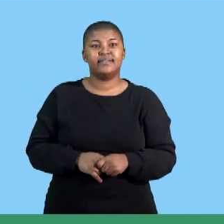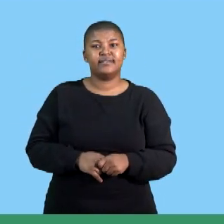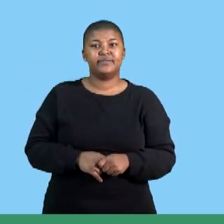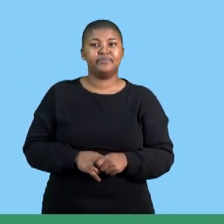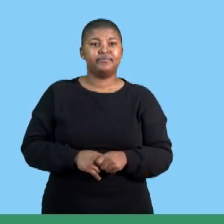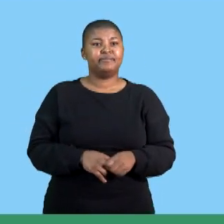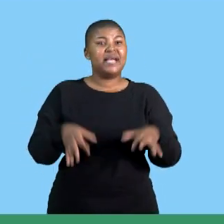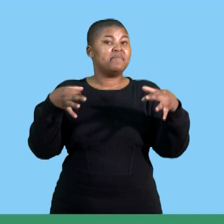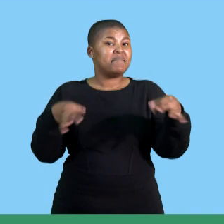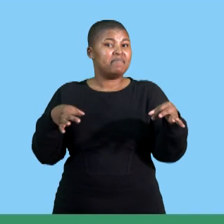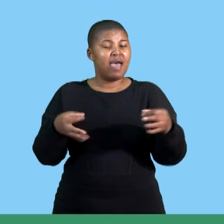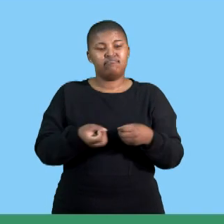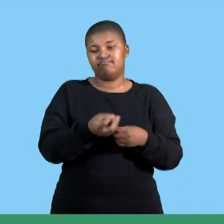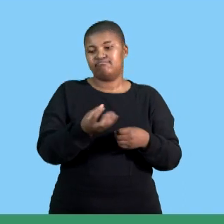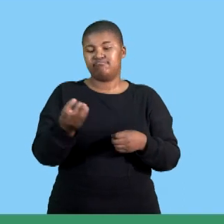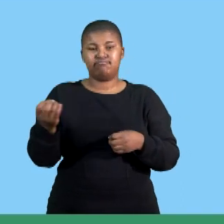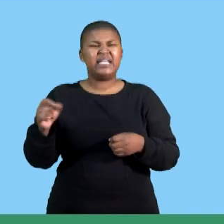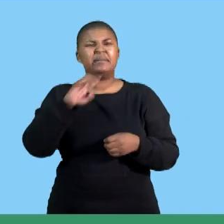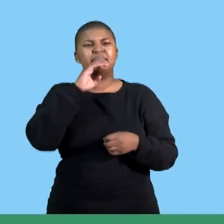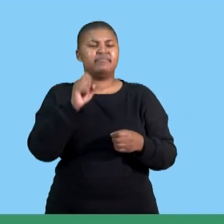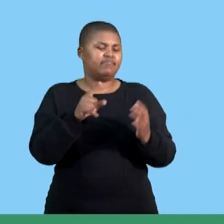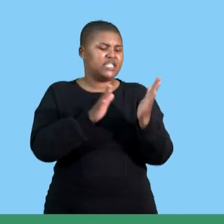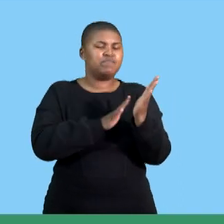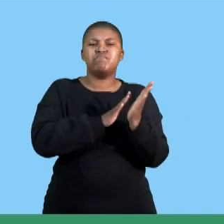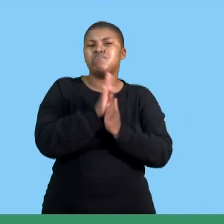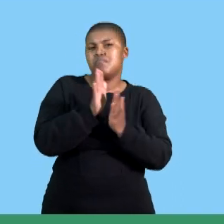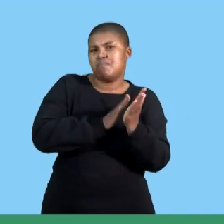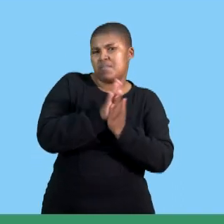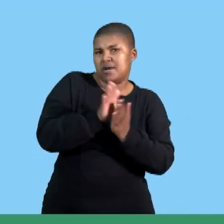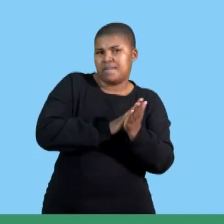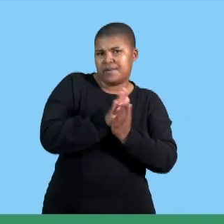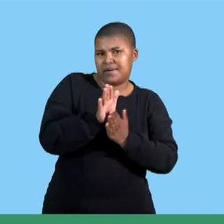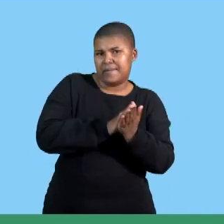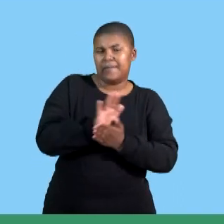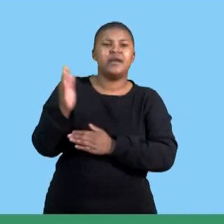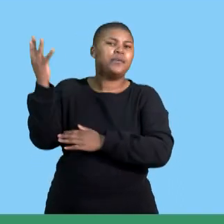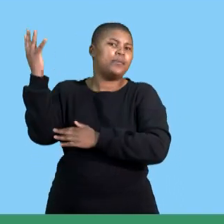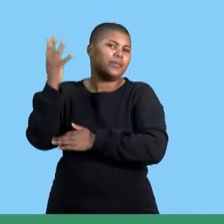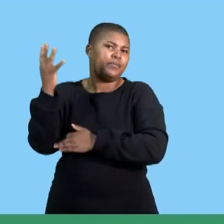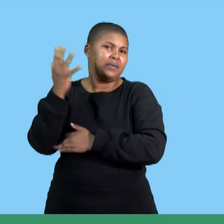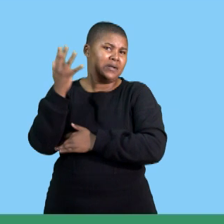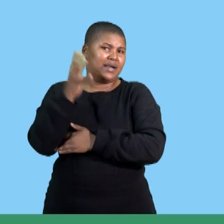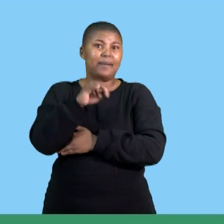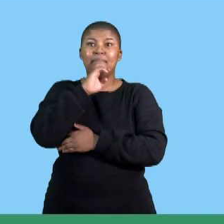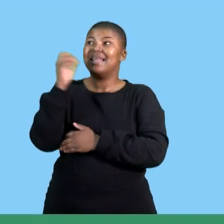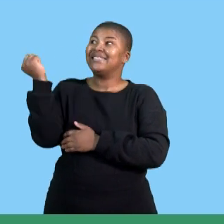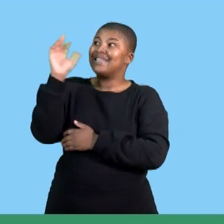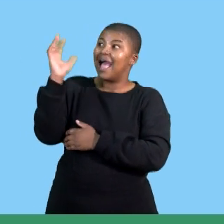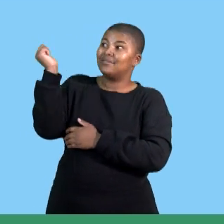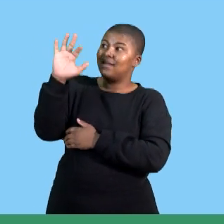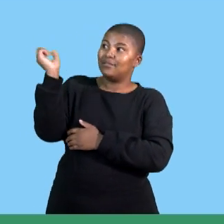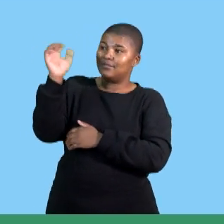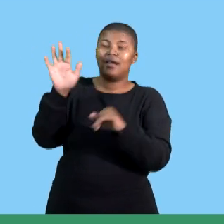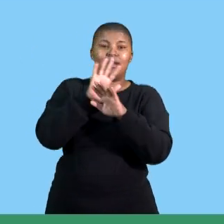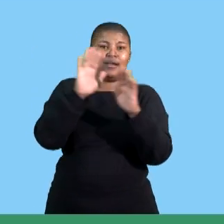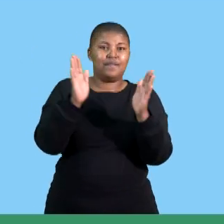we have handouts. Handouts are copies of a presentation where the content of multiple slides is displayed